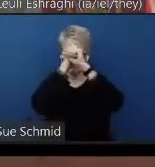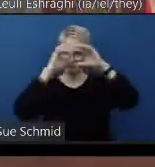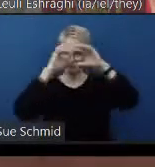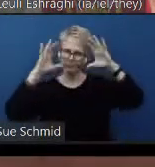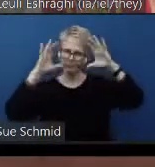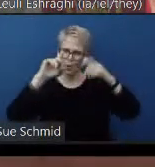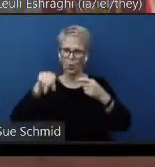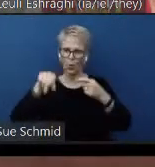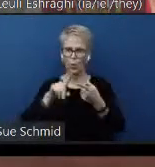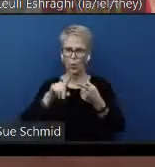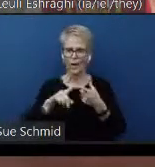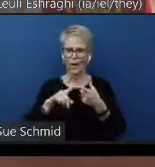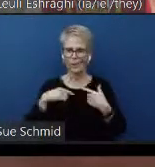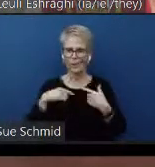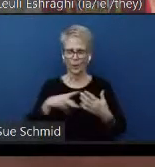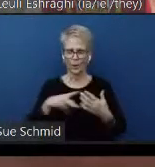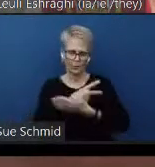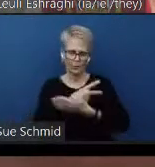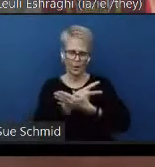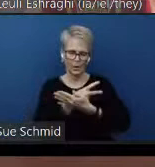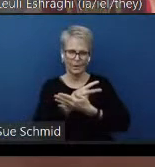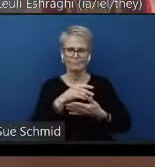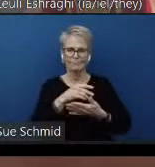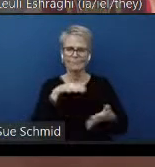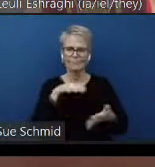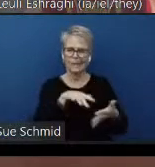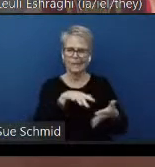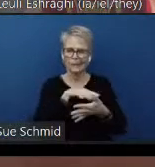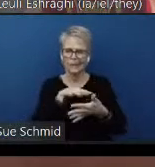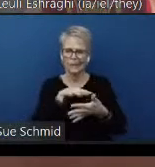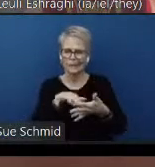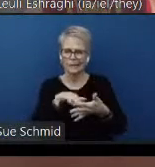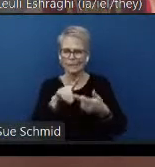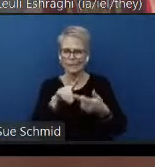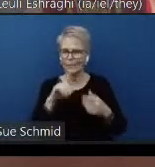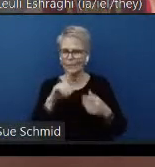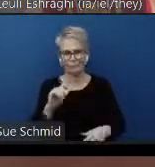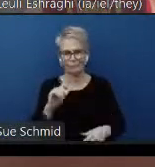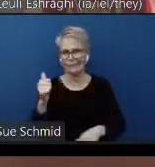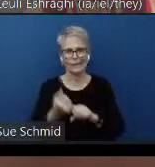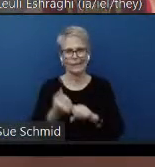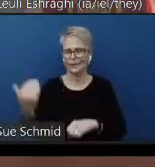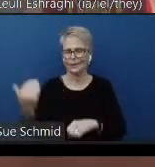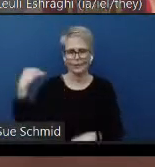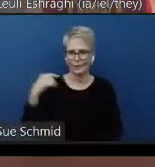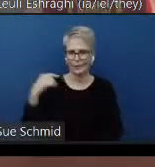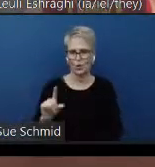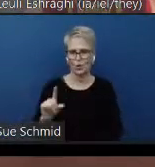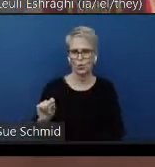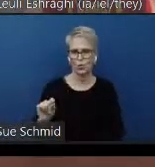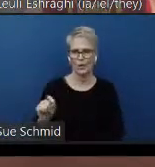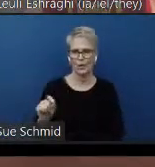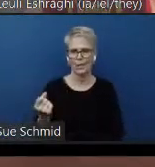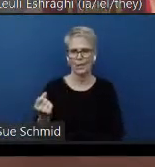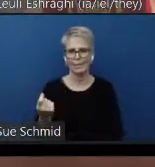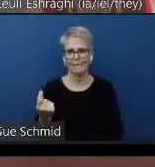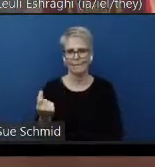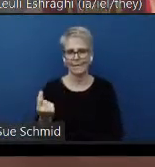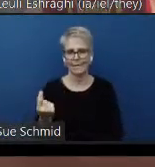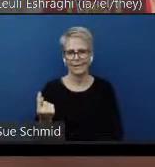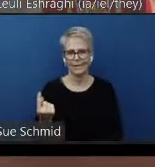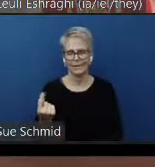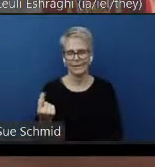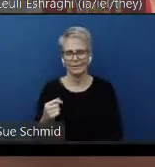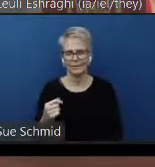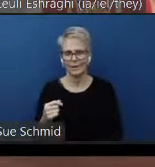doing grad studies about a decade ago in 2011. And